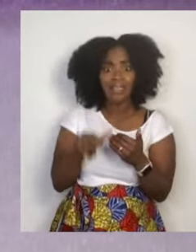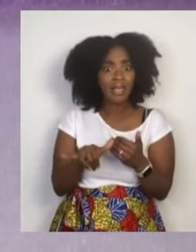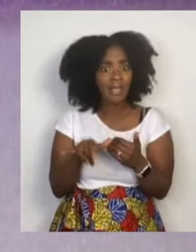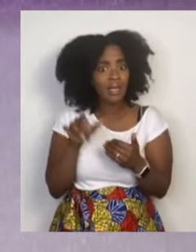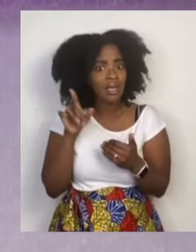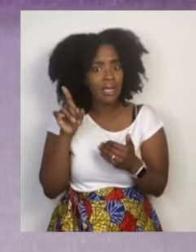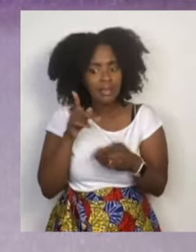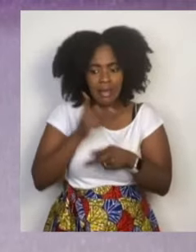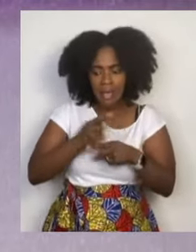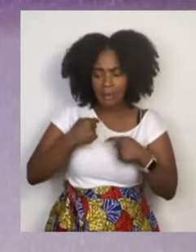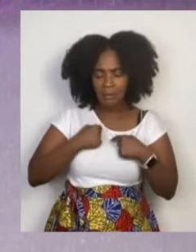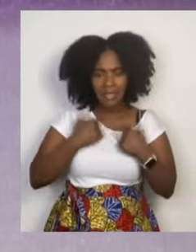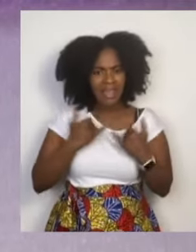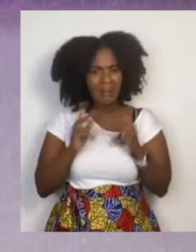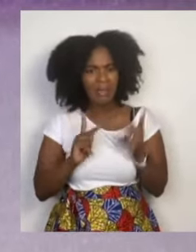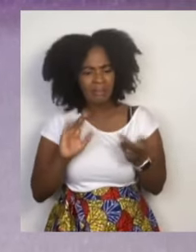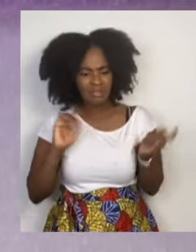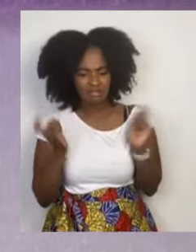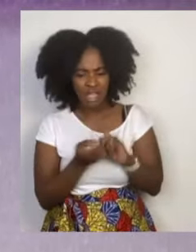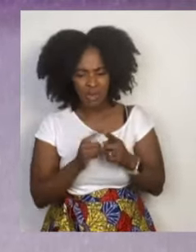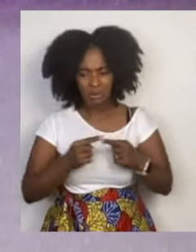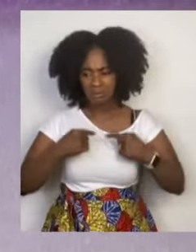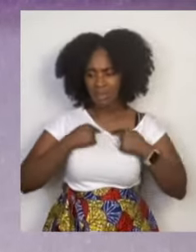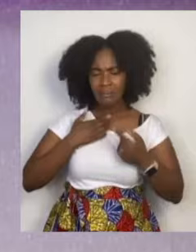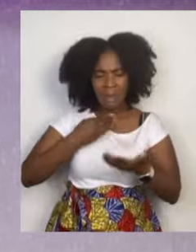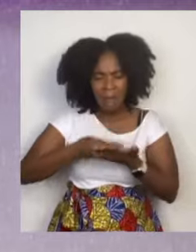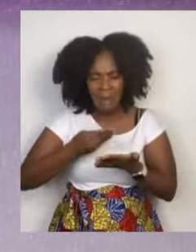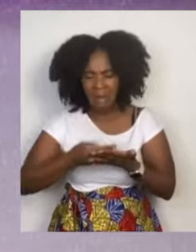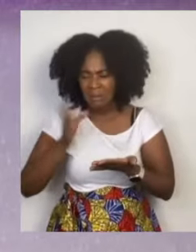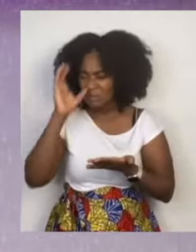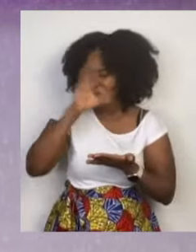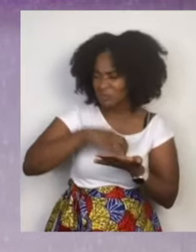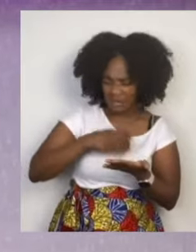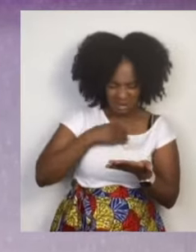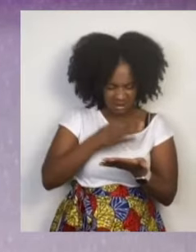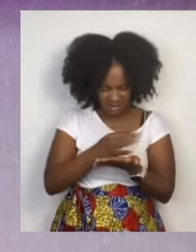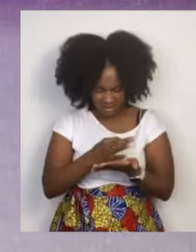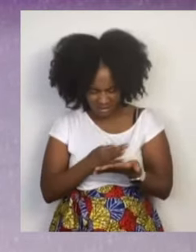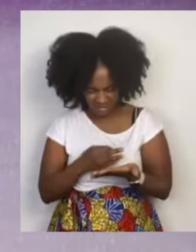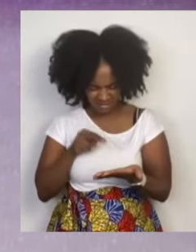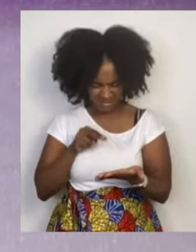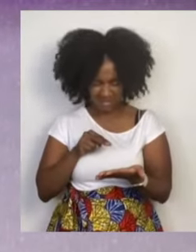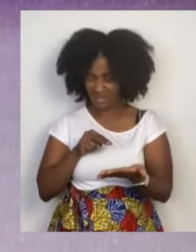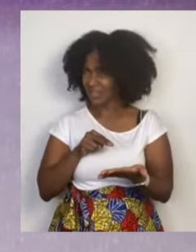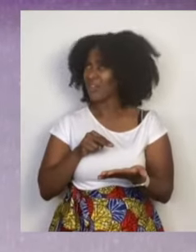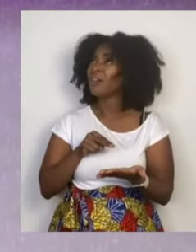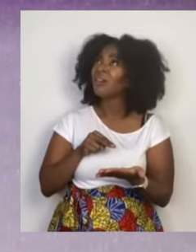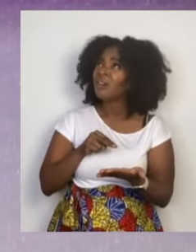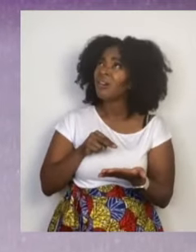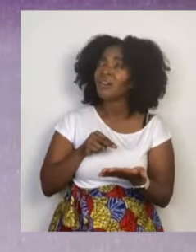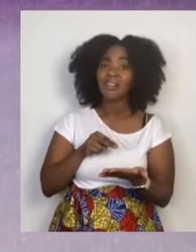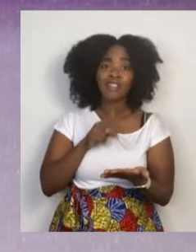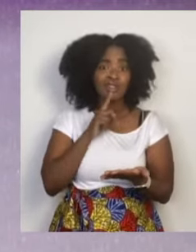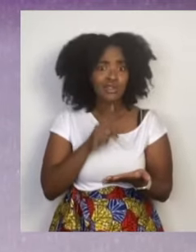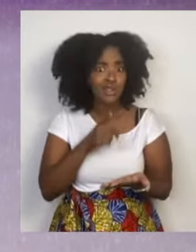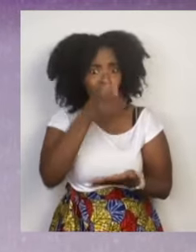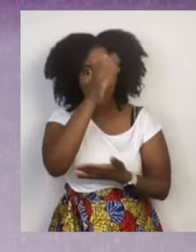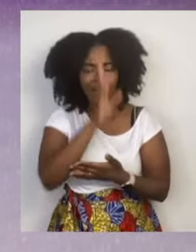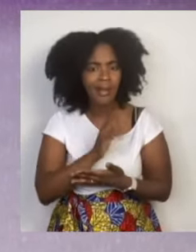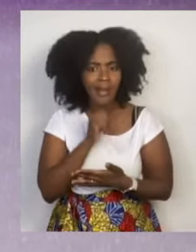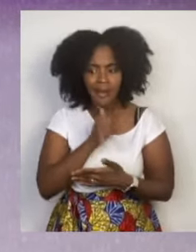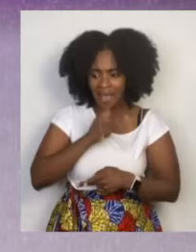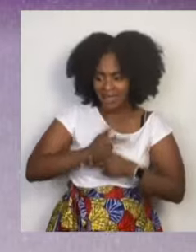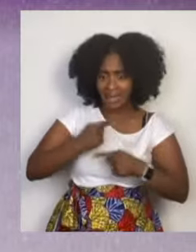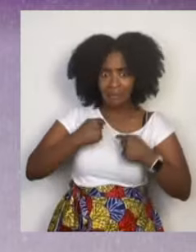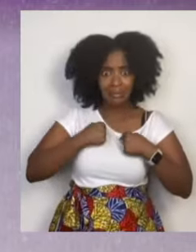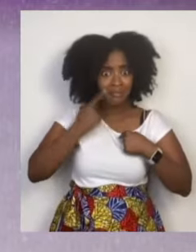to be funny and my change to be straight. Surely the Lord didn't hold me here for this.